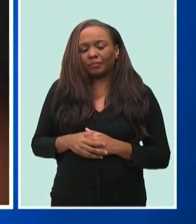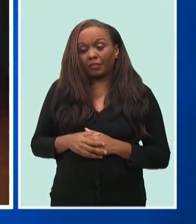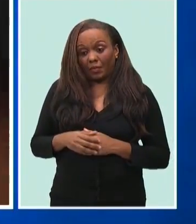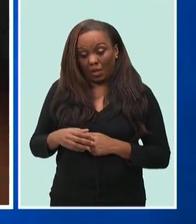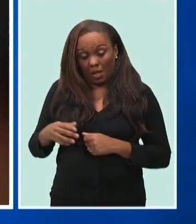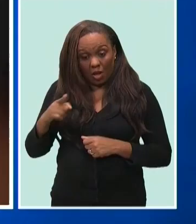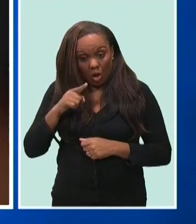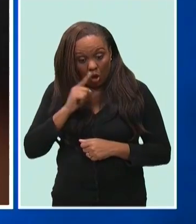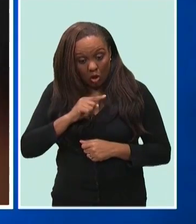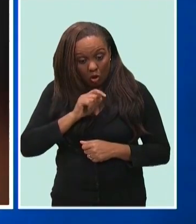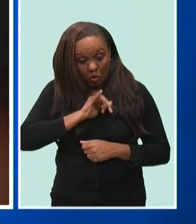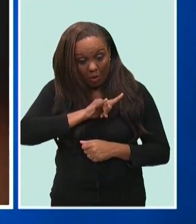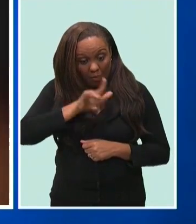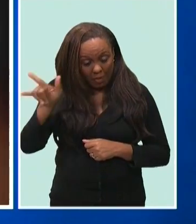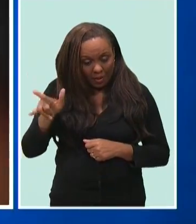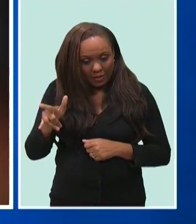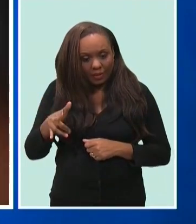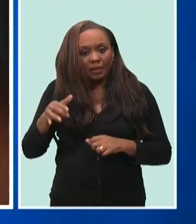to the gate?